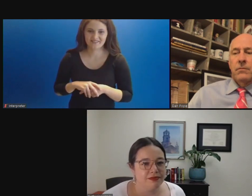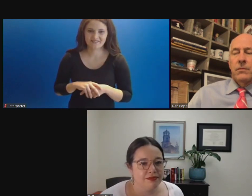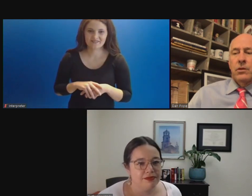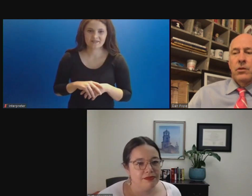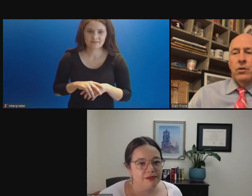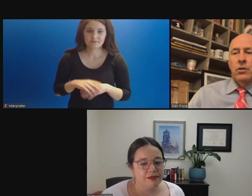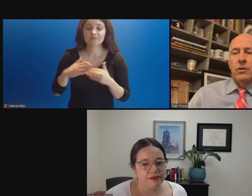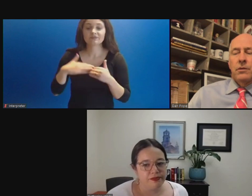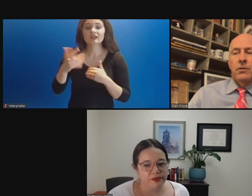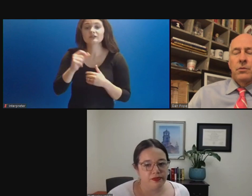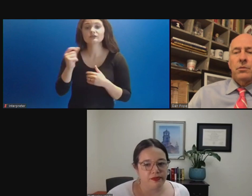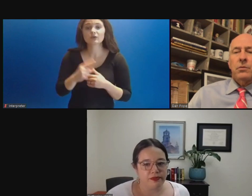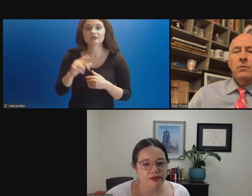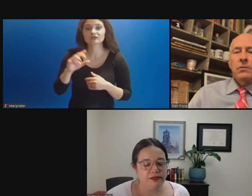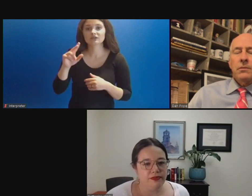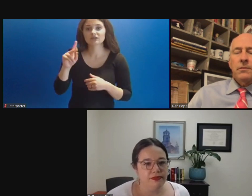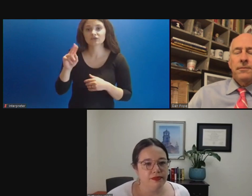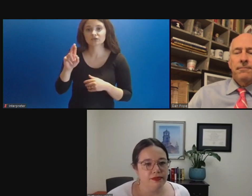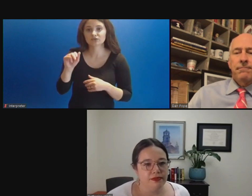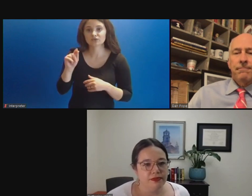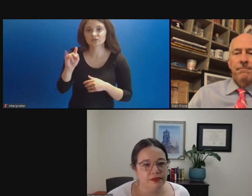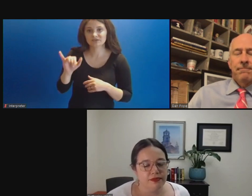Our next question is Christy Martinez.